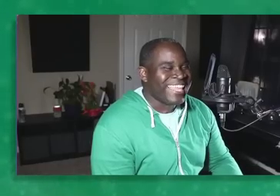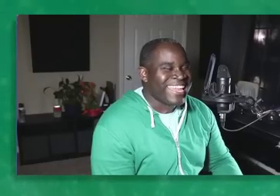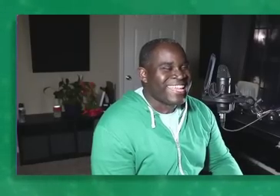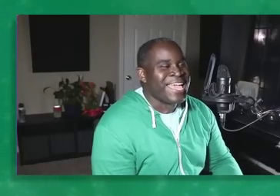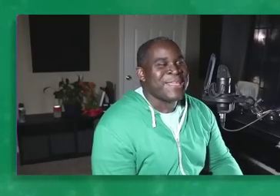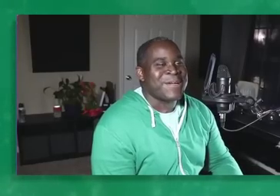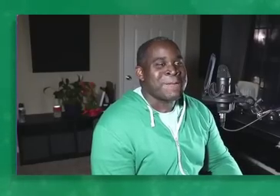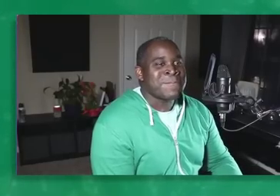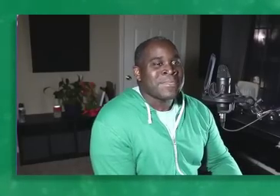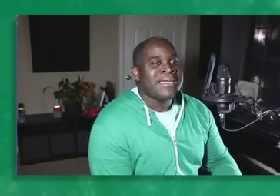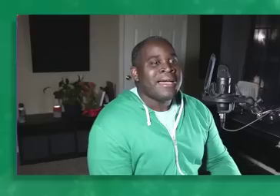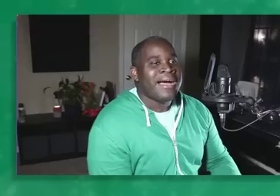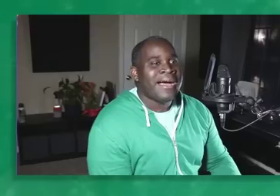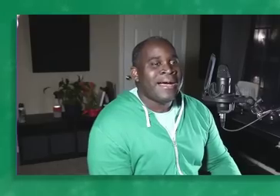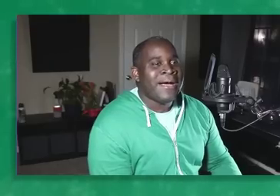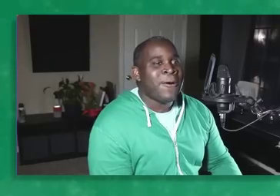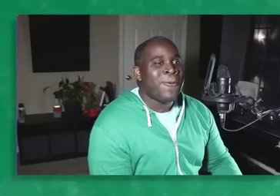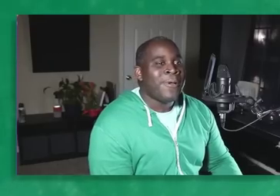Cool lady. Anyway,